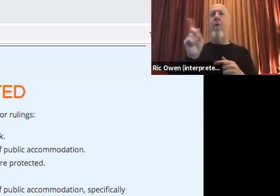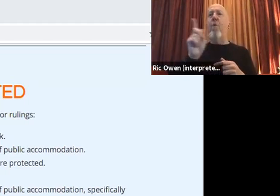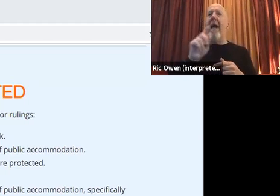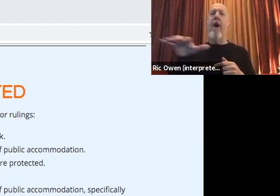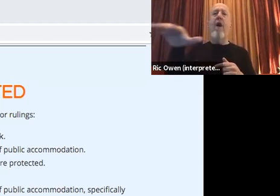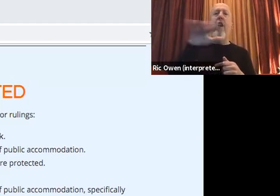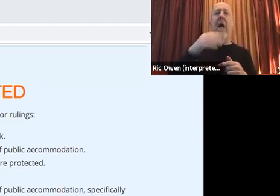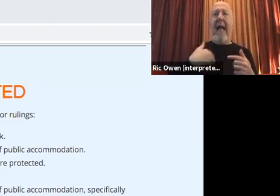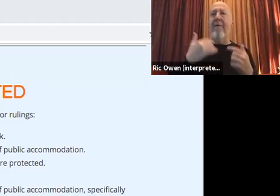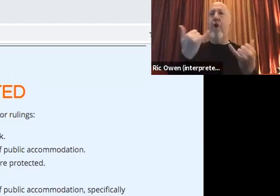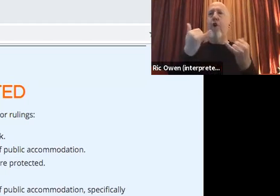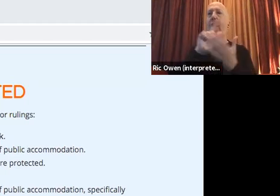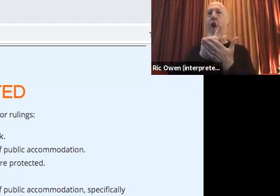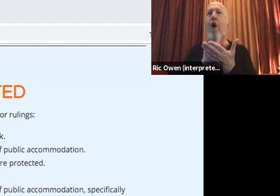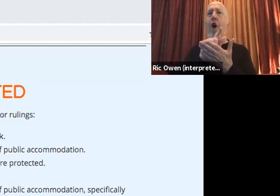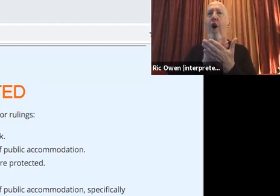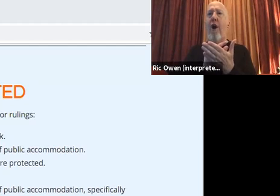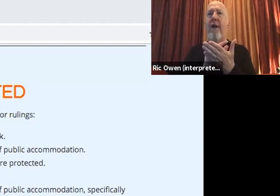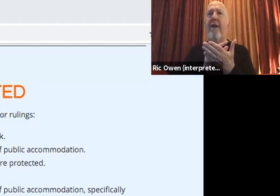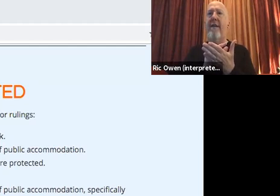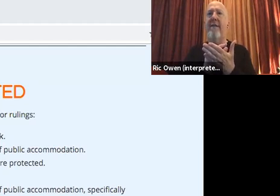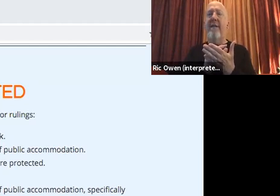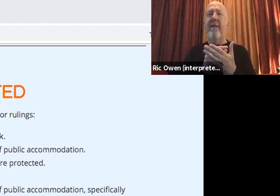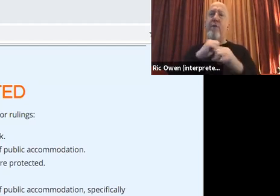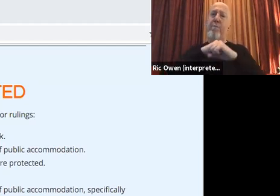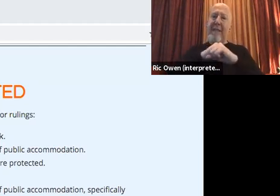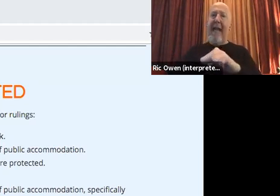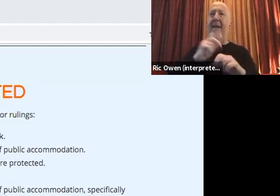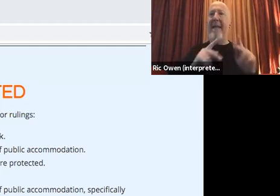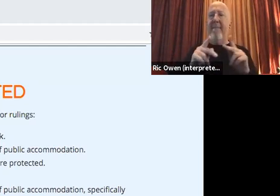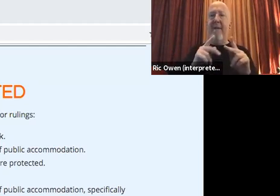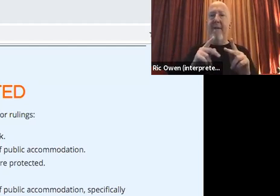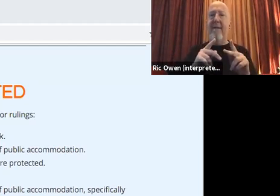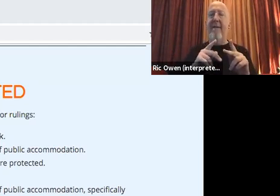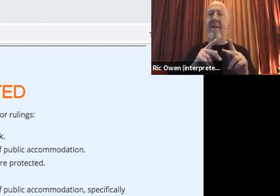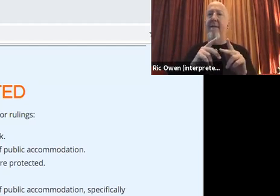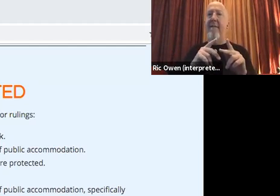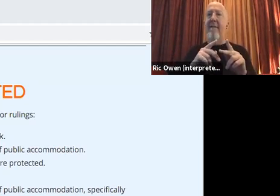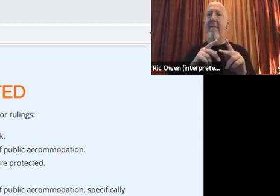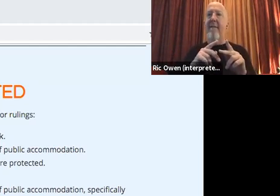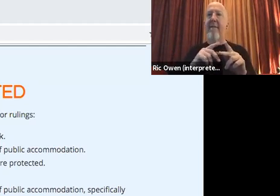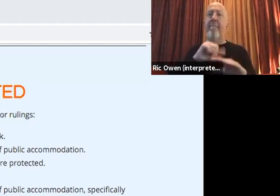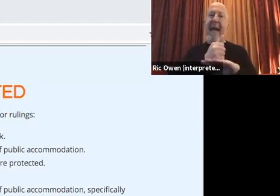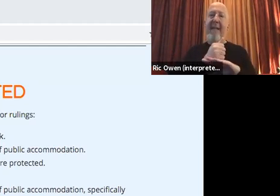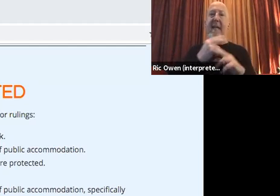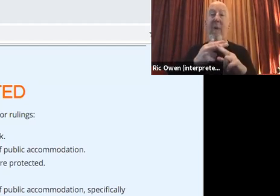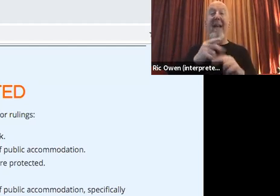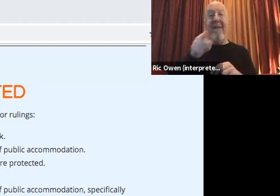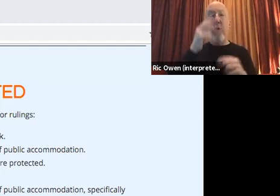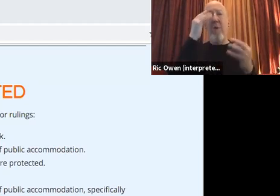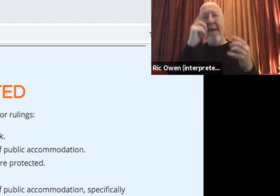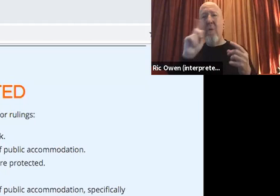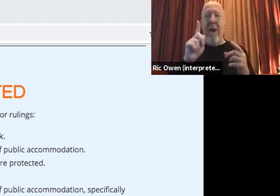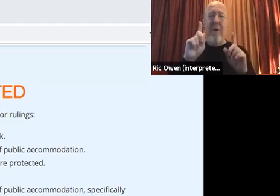laws that protect people based on weight. So when you're thinking about where to go, if you need to go to the hospital, you